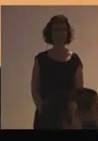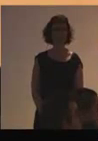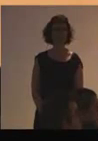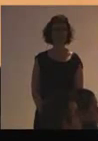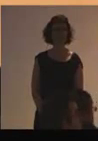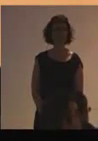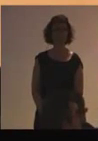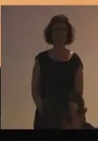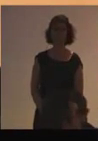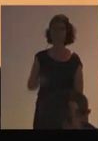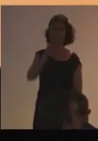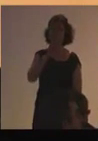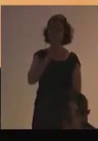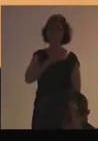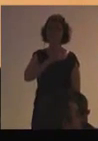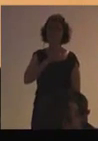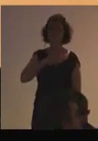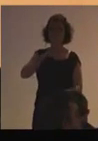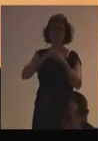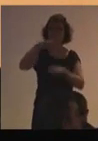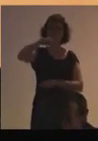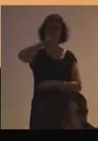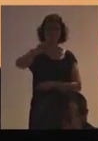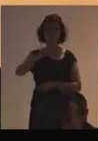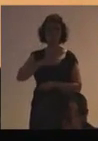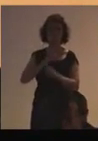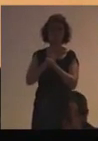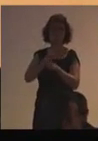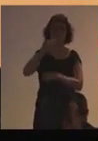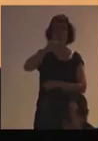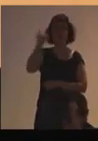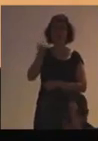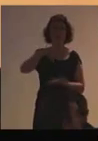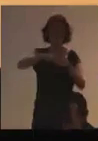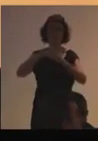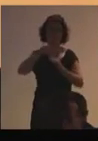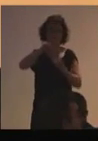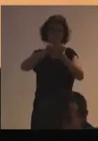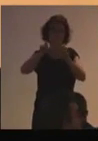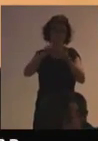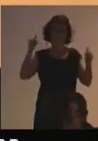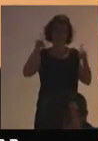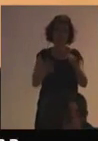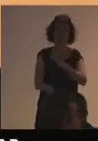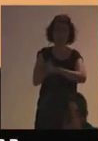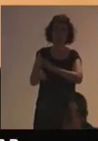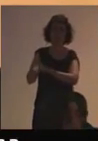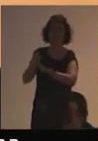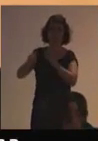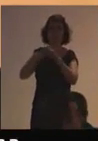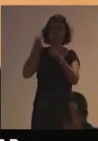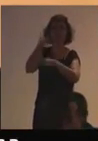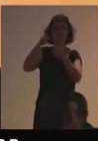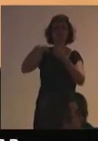Bueno, hablo en español. My name is Maria, and I work in J Adaptations, which is a company which creates